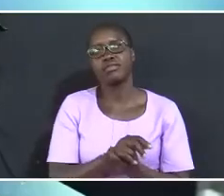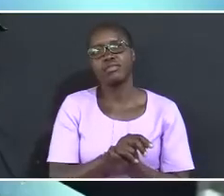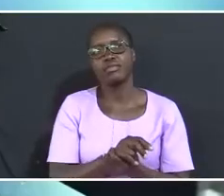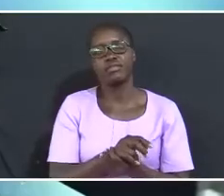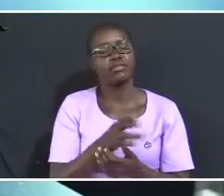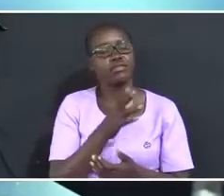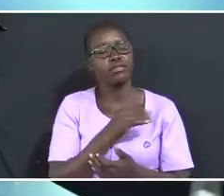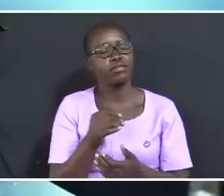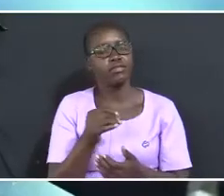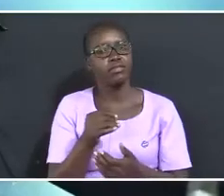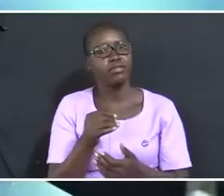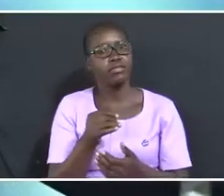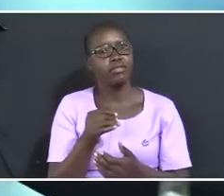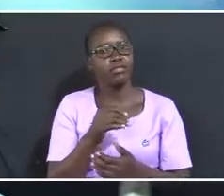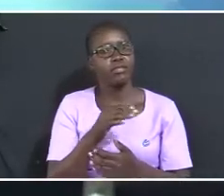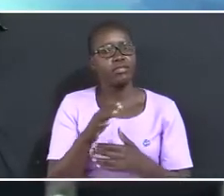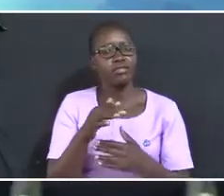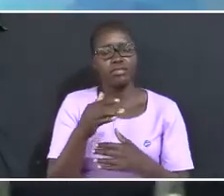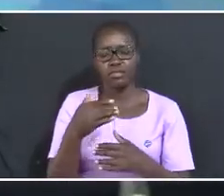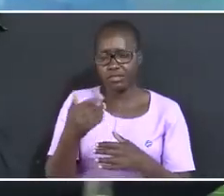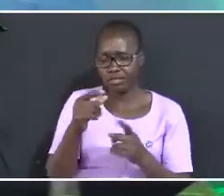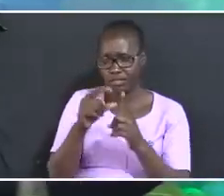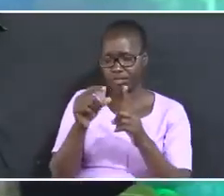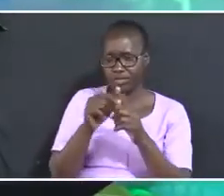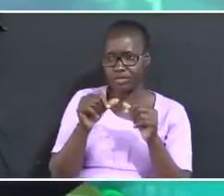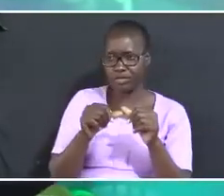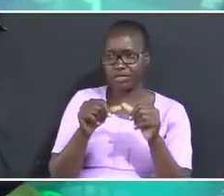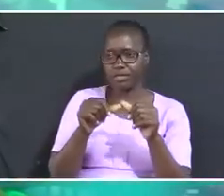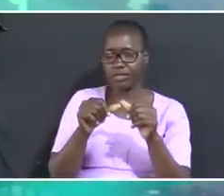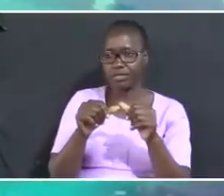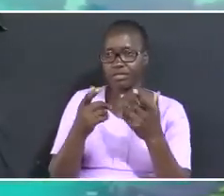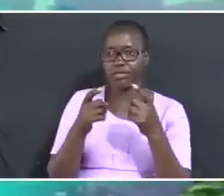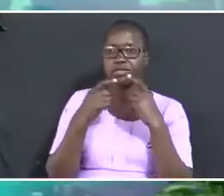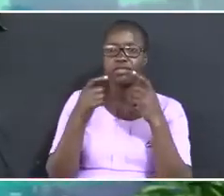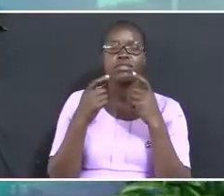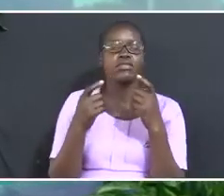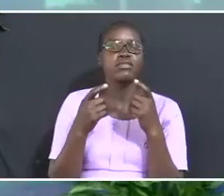And it's everyone is a slave of sin.